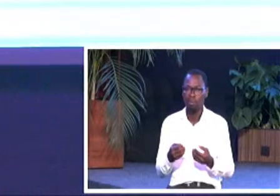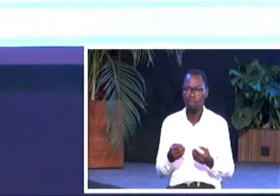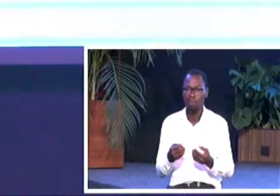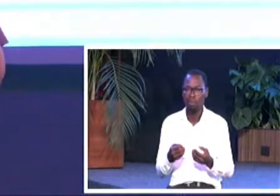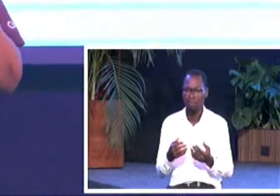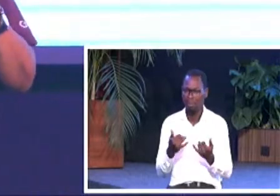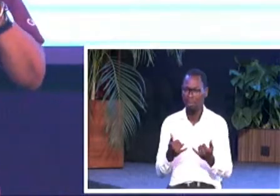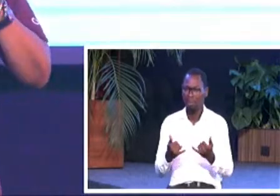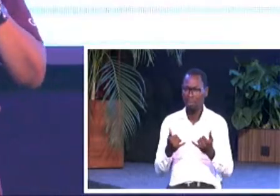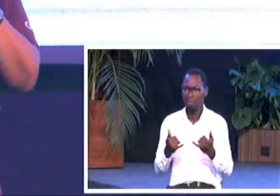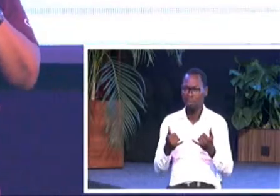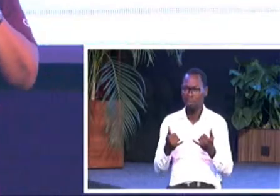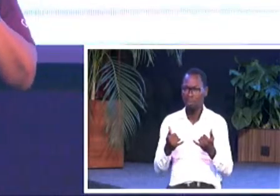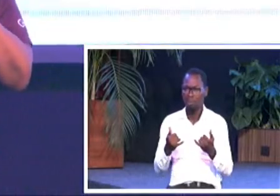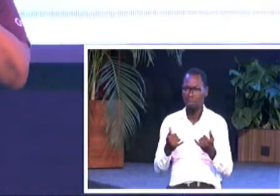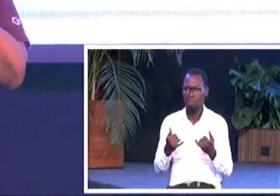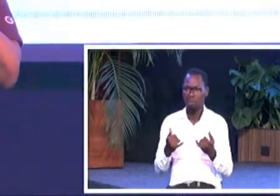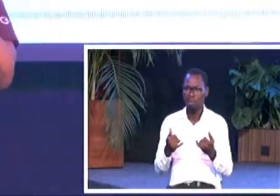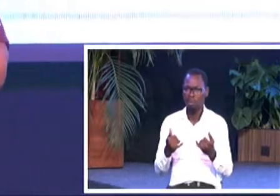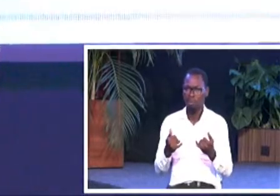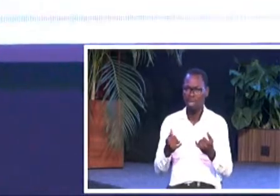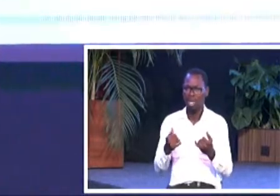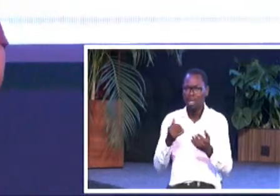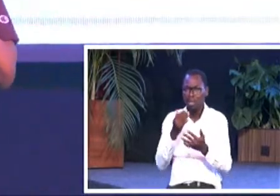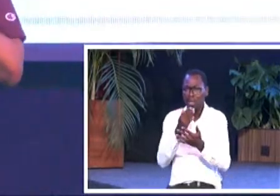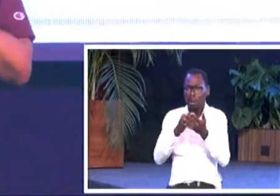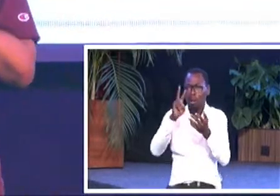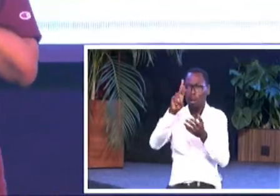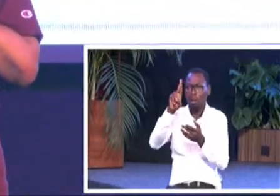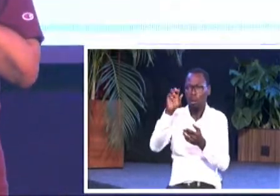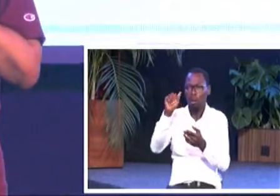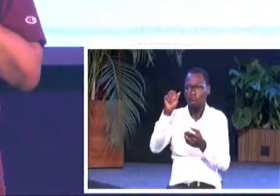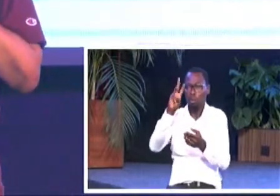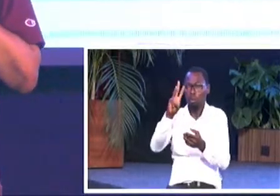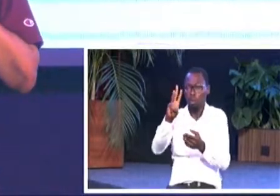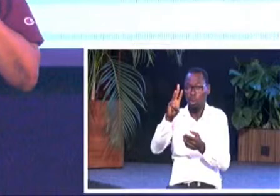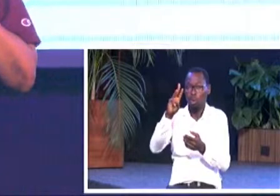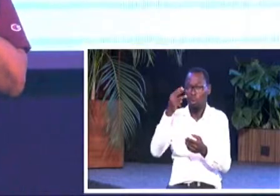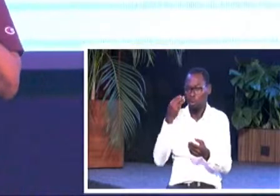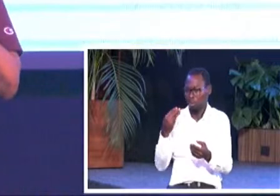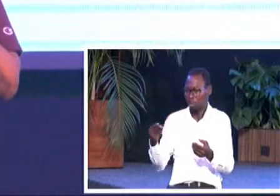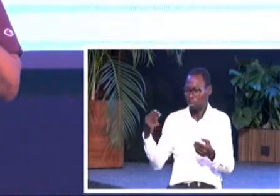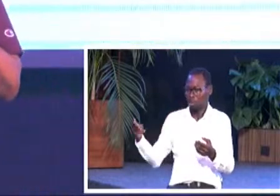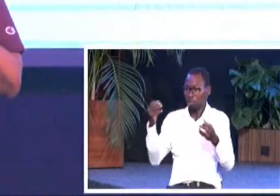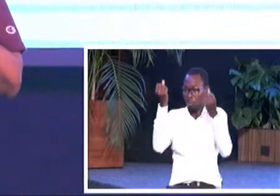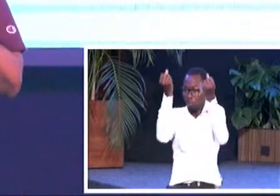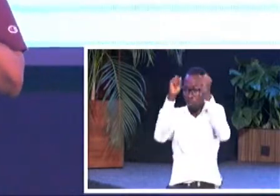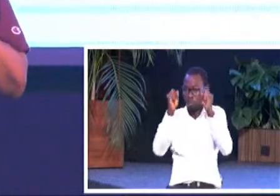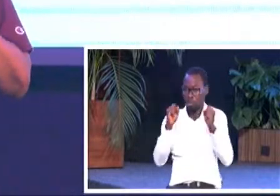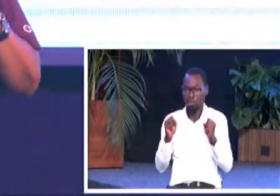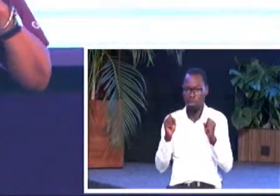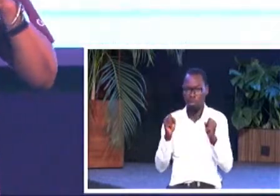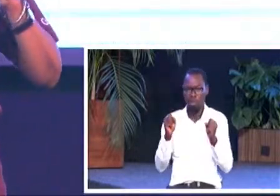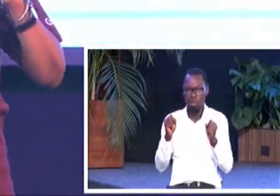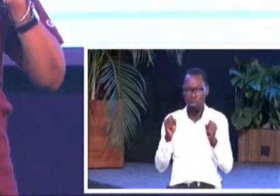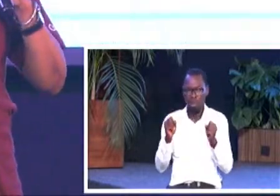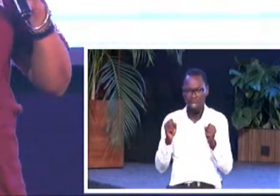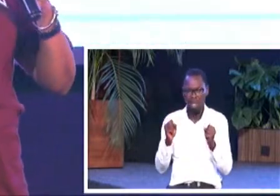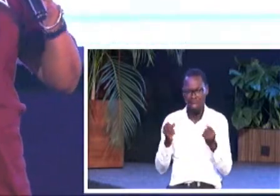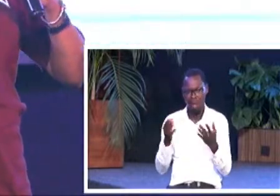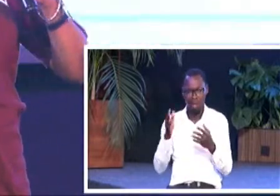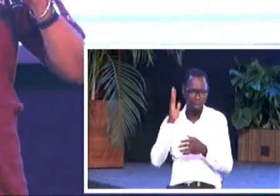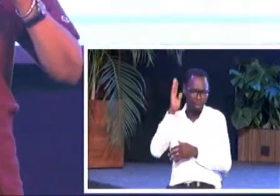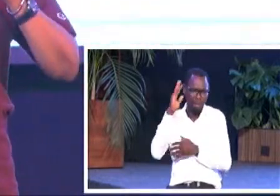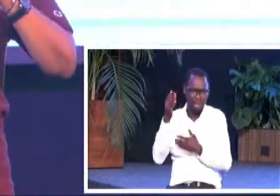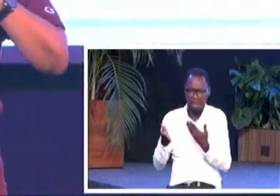Right now, there's a current raw material shortage. And my presentation is very simple.